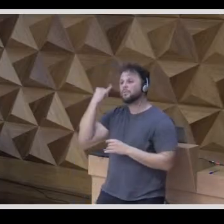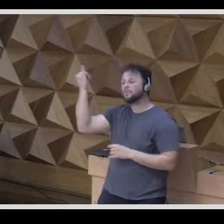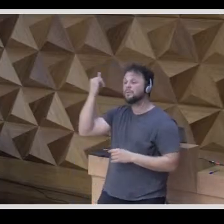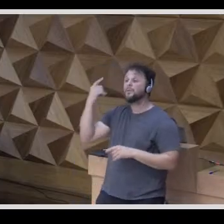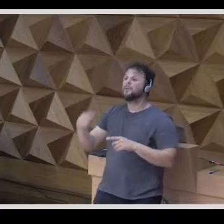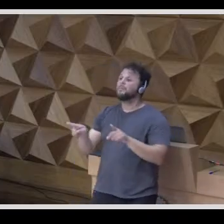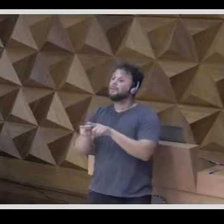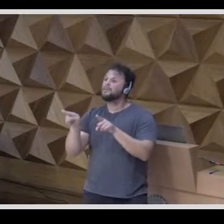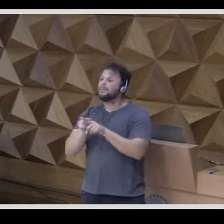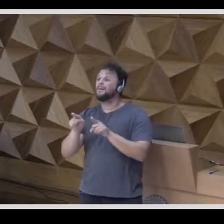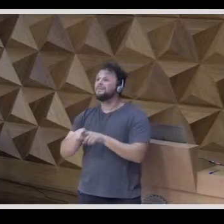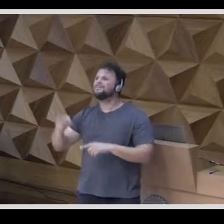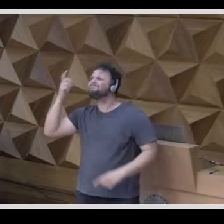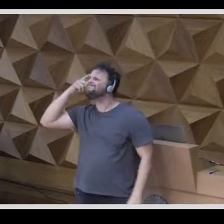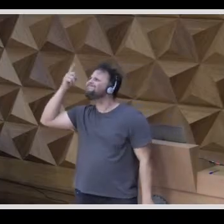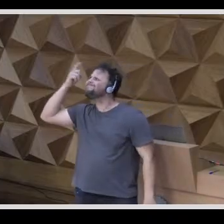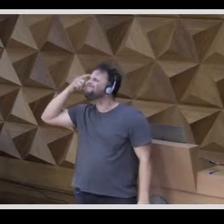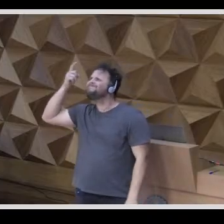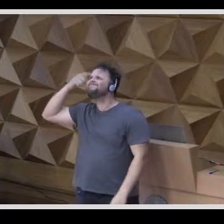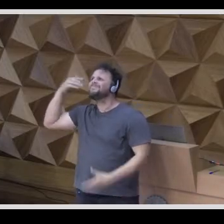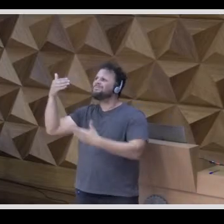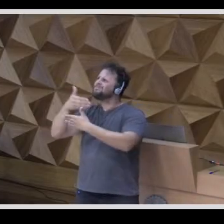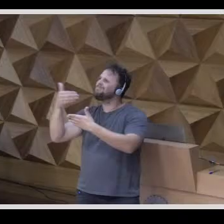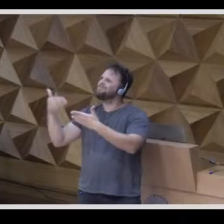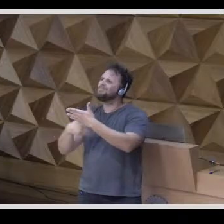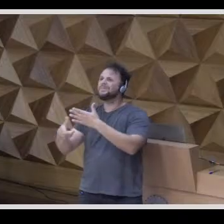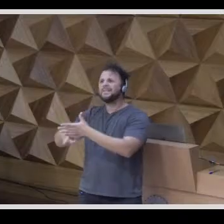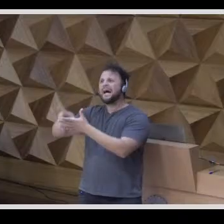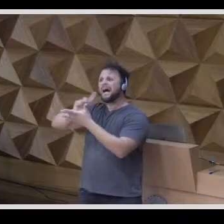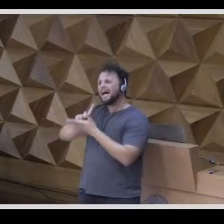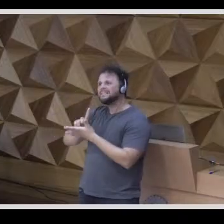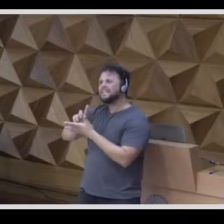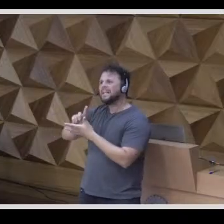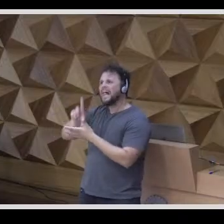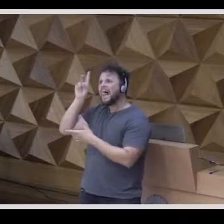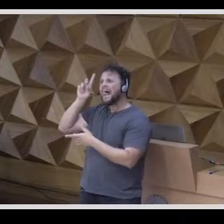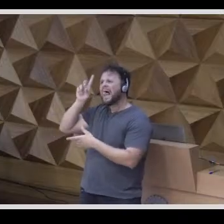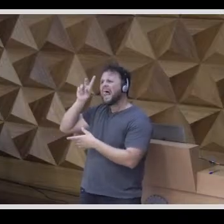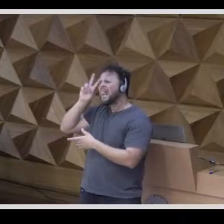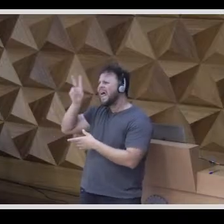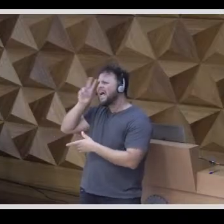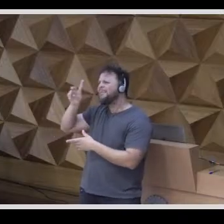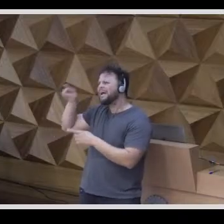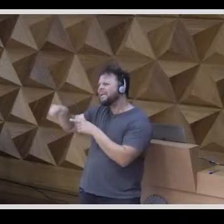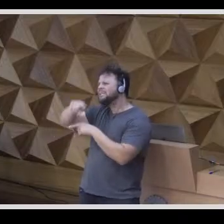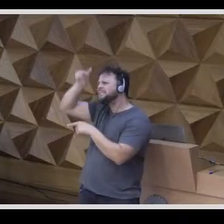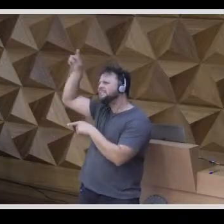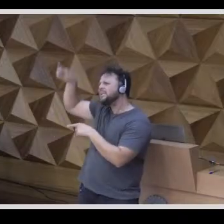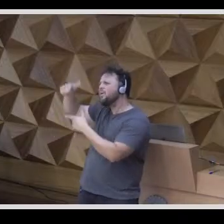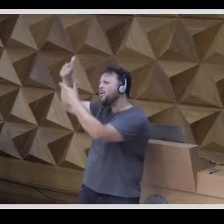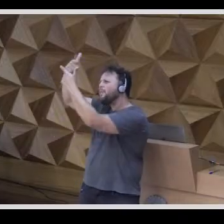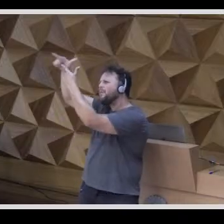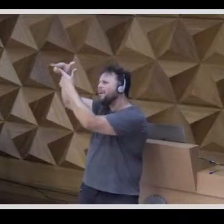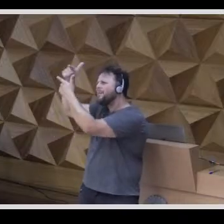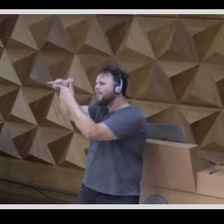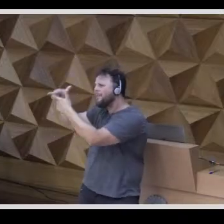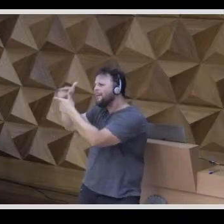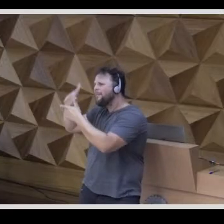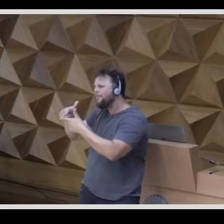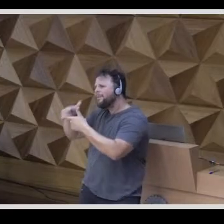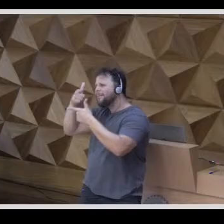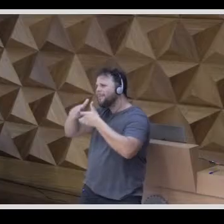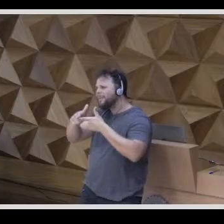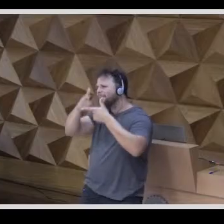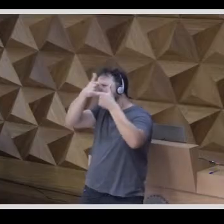a couple of slides ago to that circle of problems, all of those are seen very kind